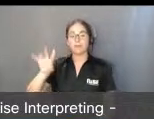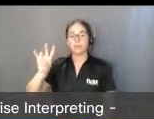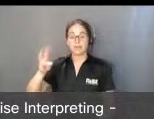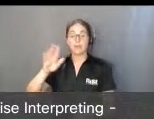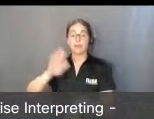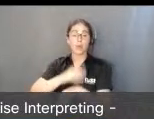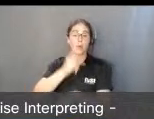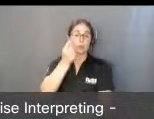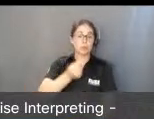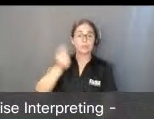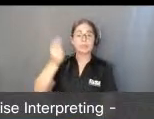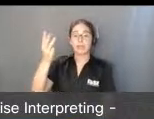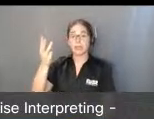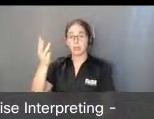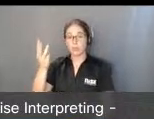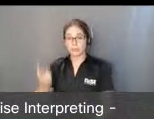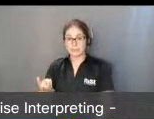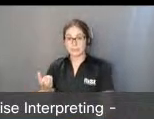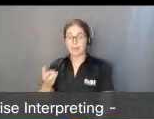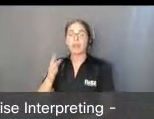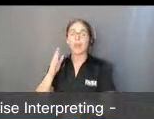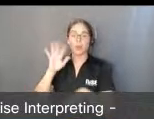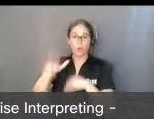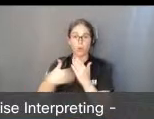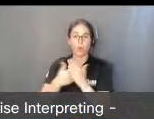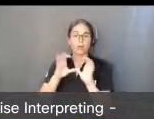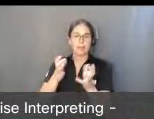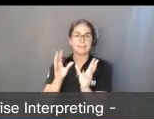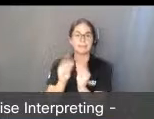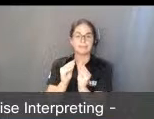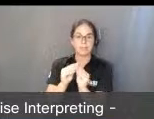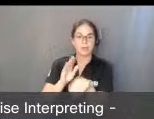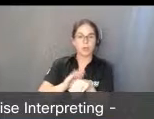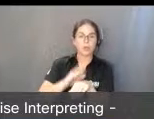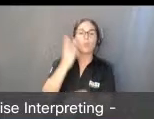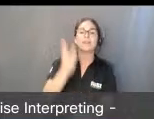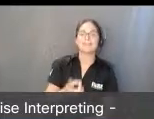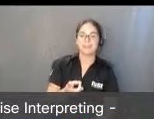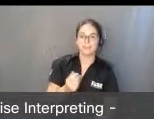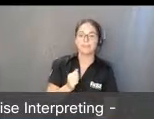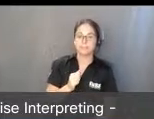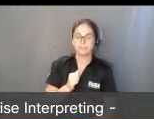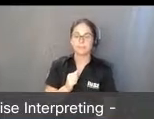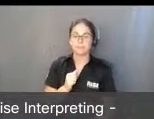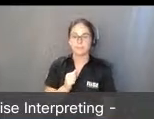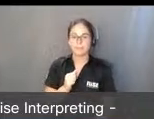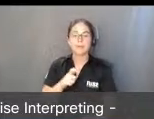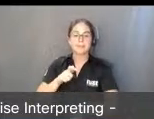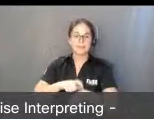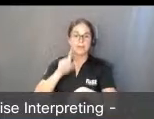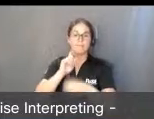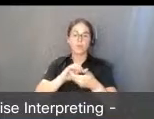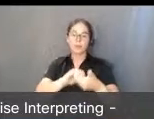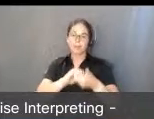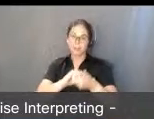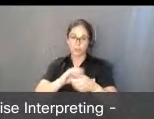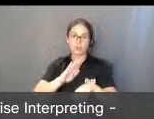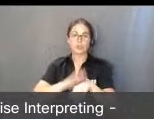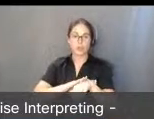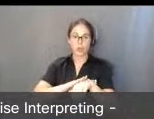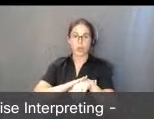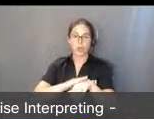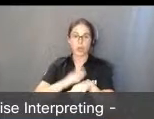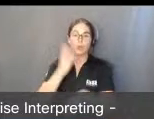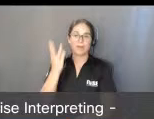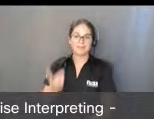Wednesday. There's time for student support and tutoring, collaboration and professional development on Wednesday. Next slide, please. And the